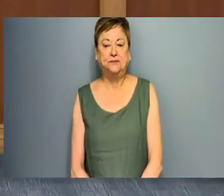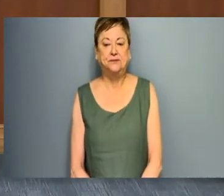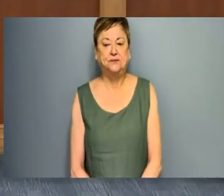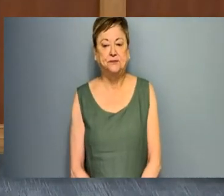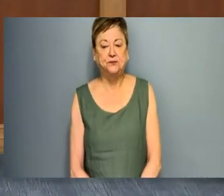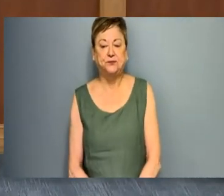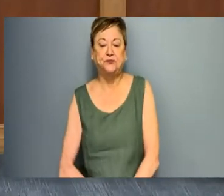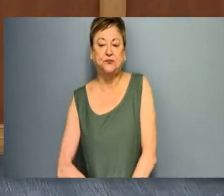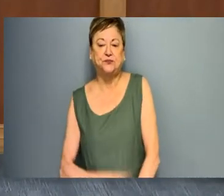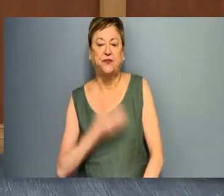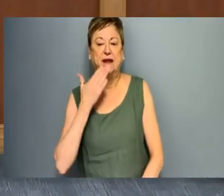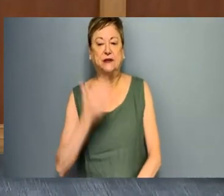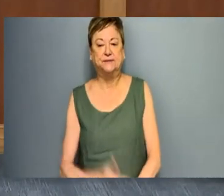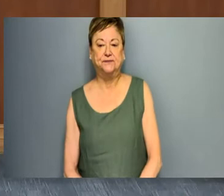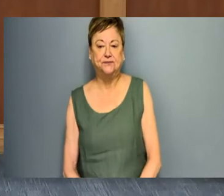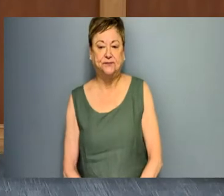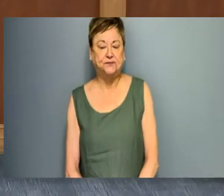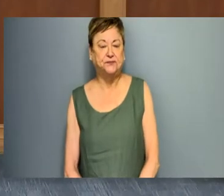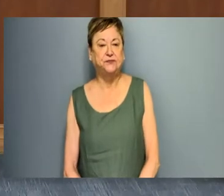Thank you.